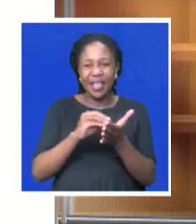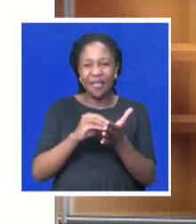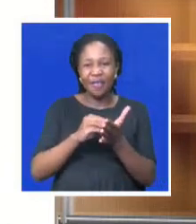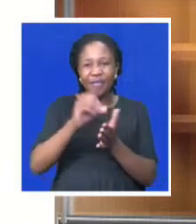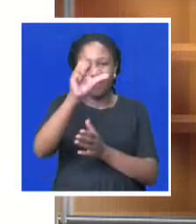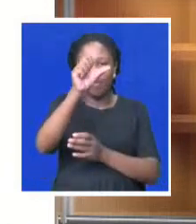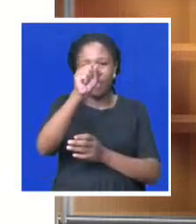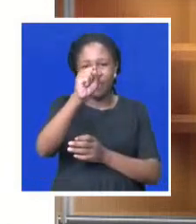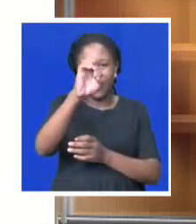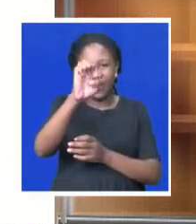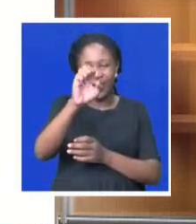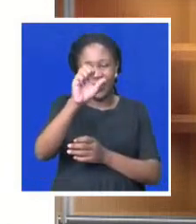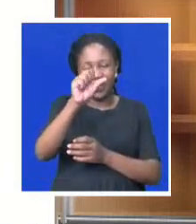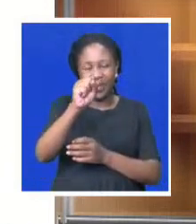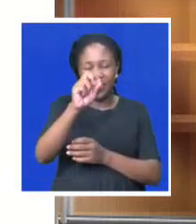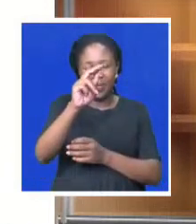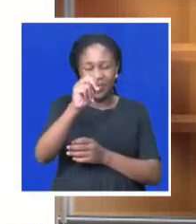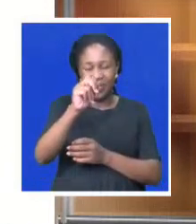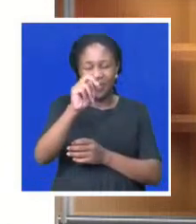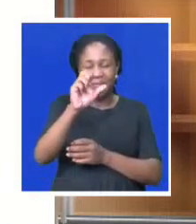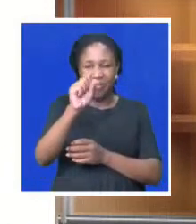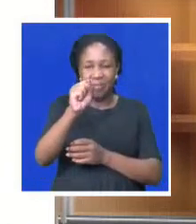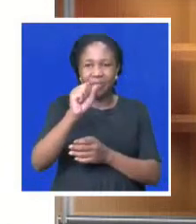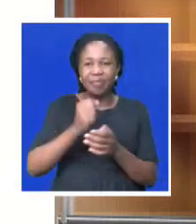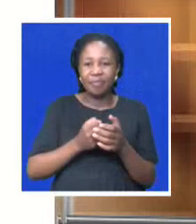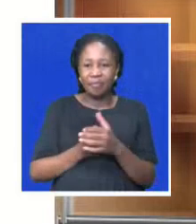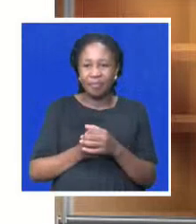Yes, dear Lena, I hope you are looking as well.